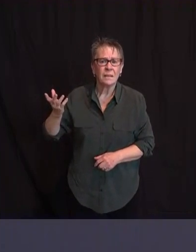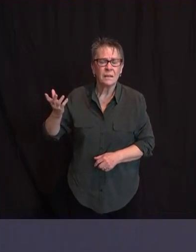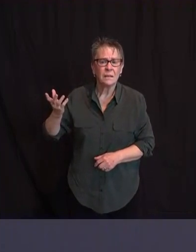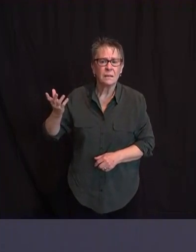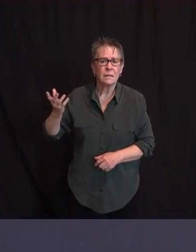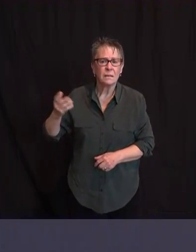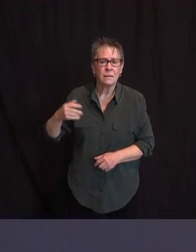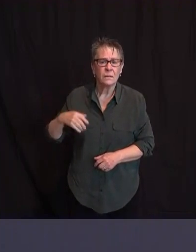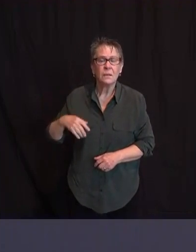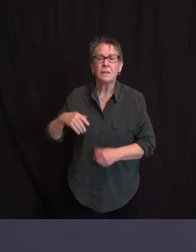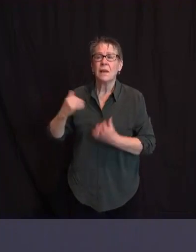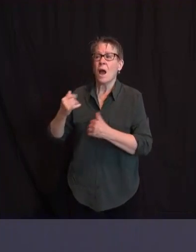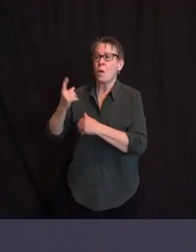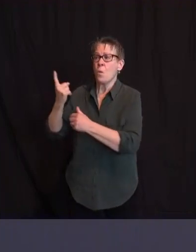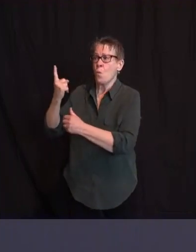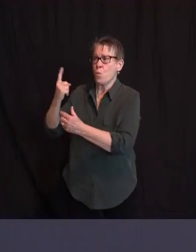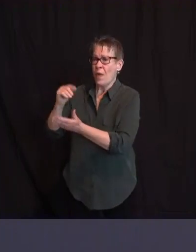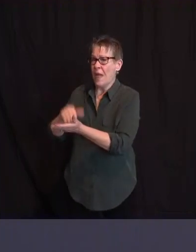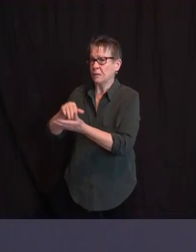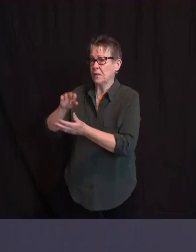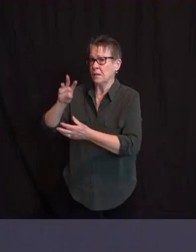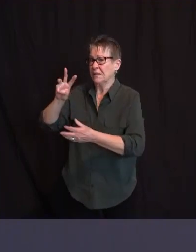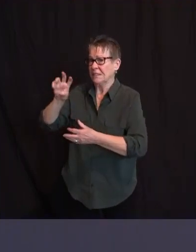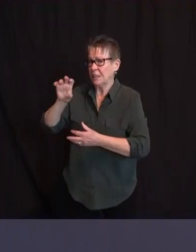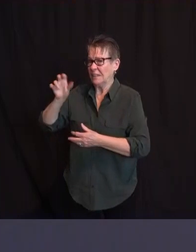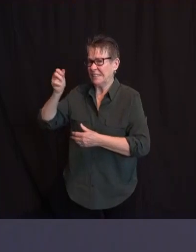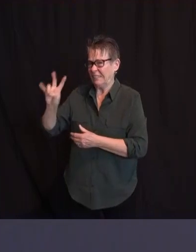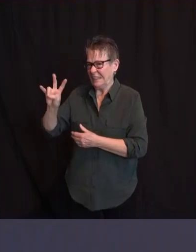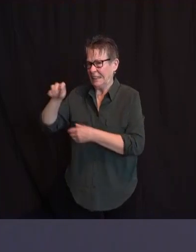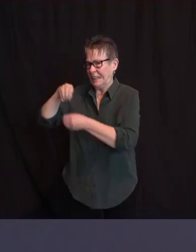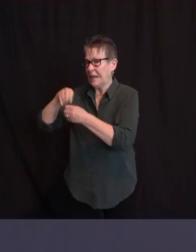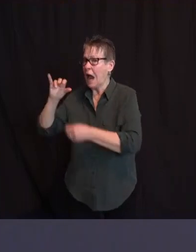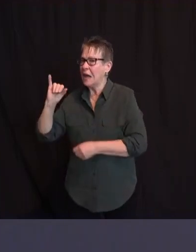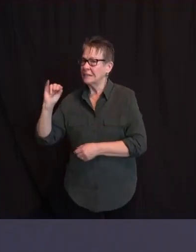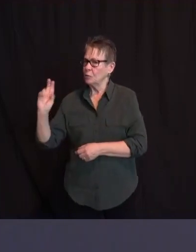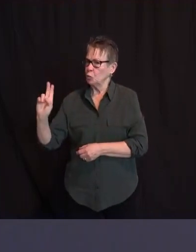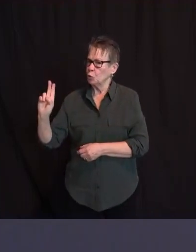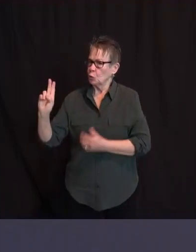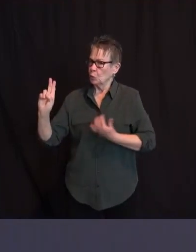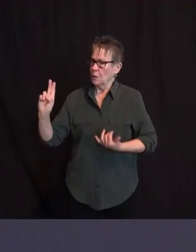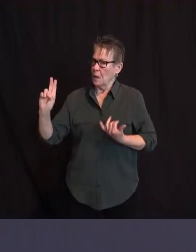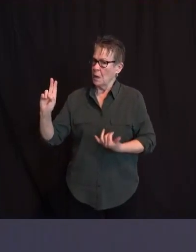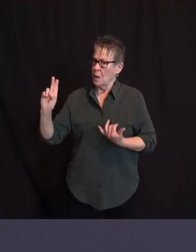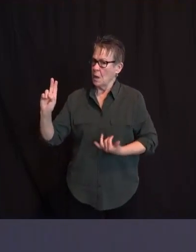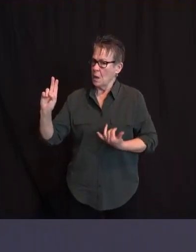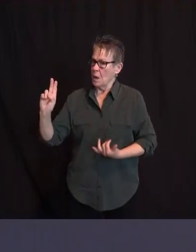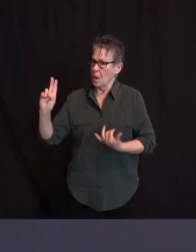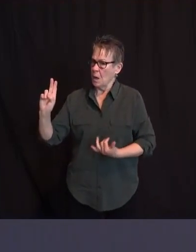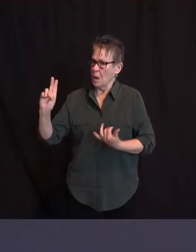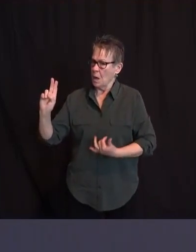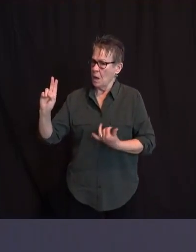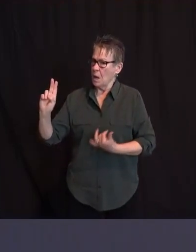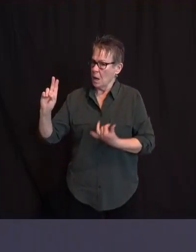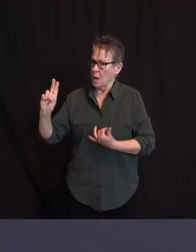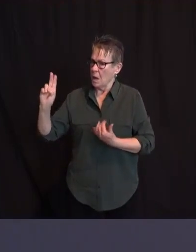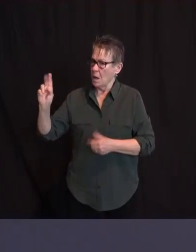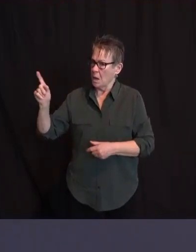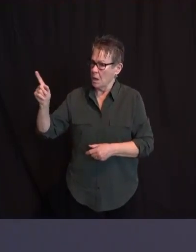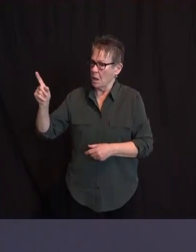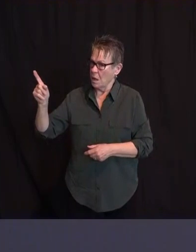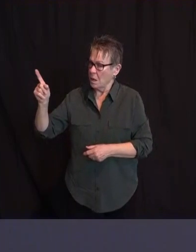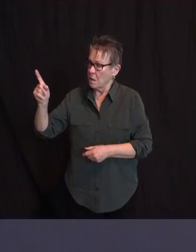1,576 of those individuals in critical care are on ventilators. That means that 97% of